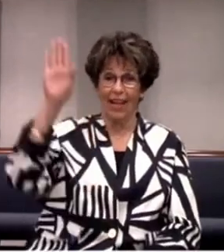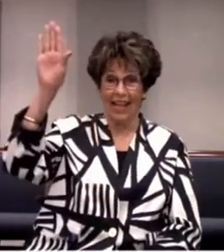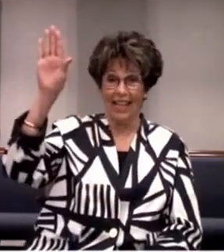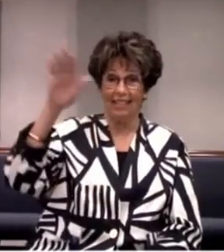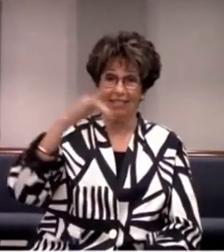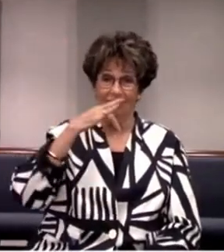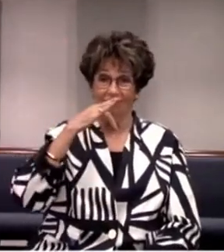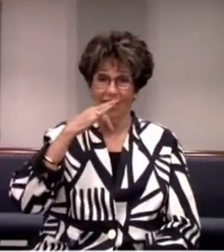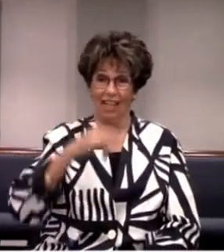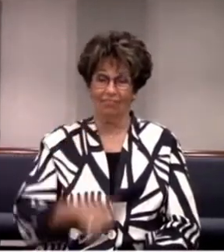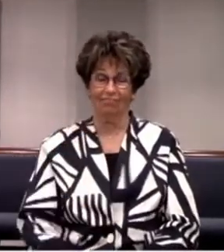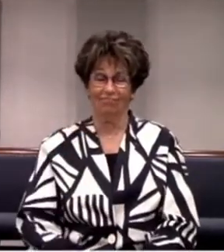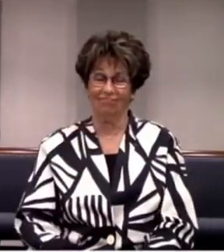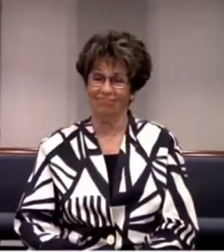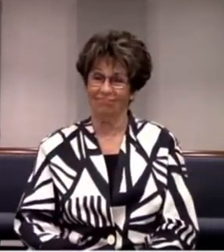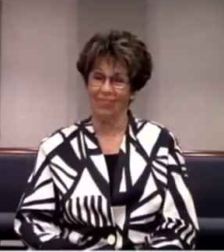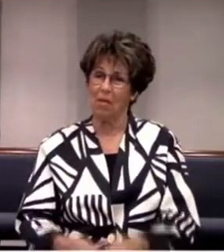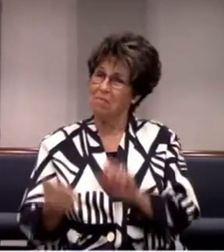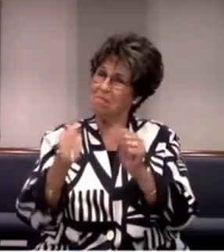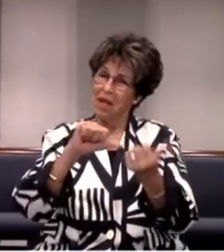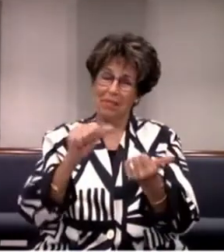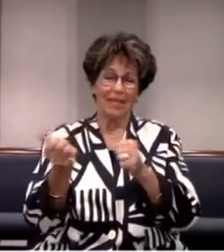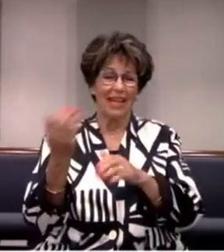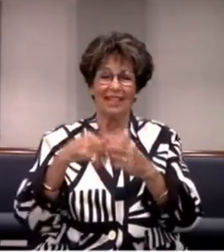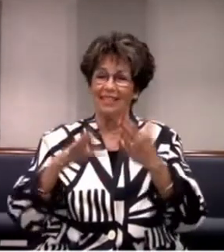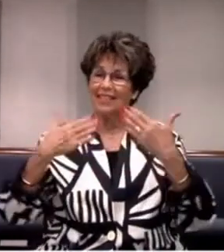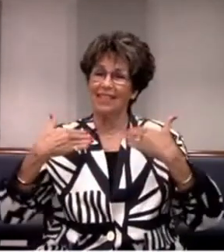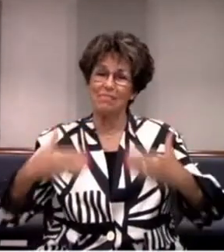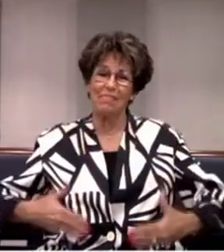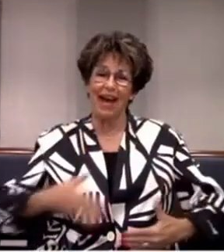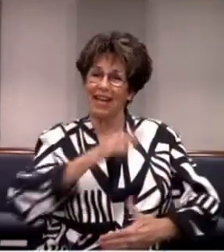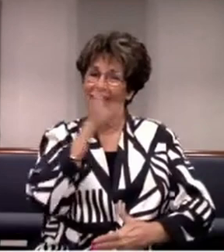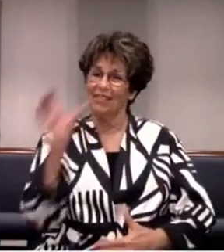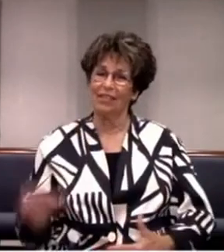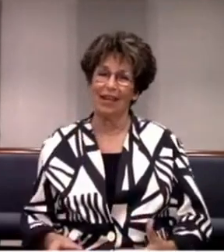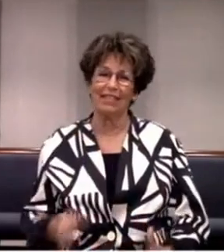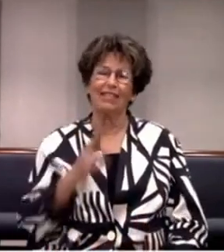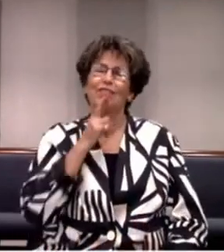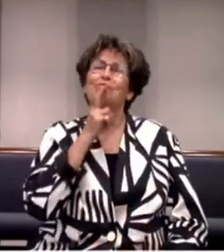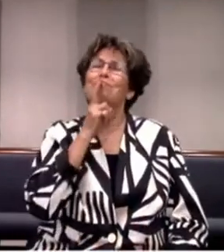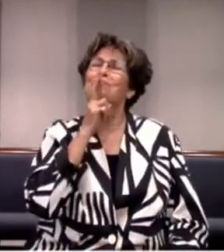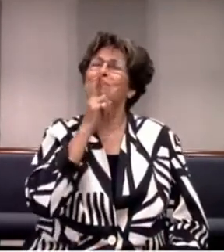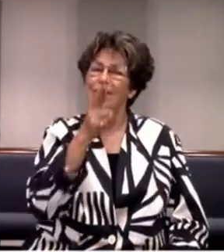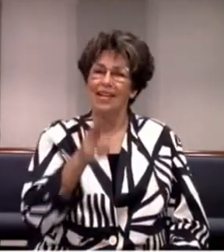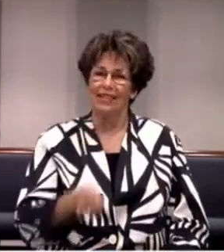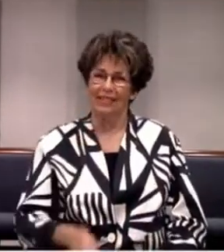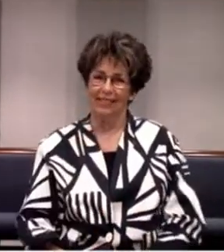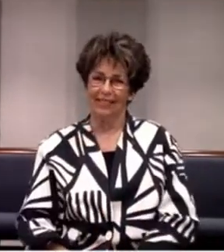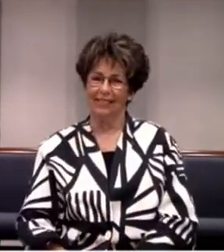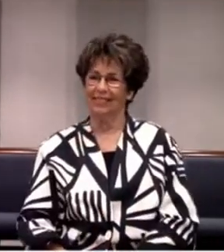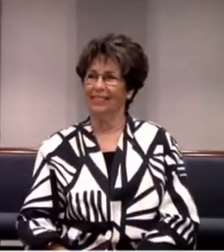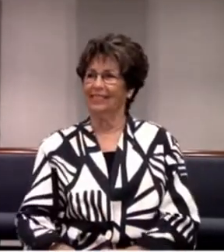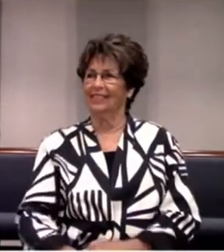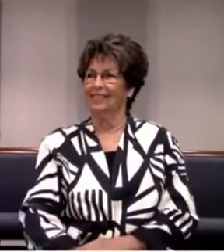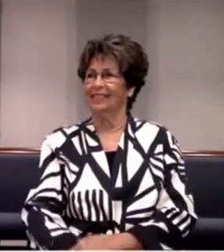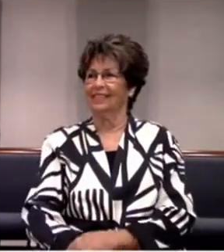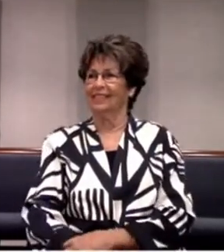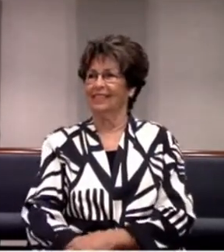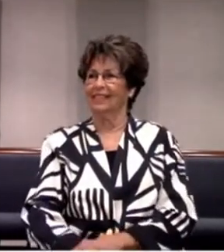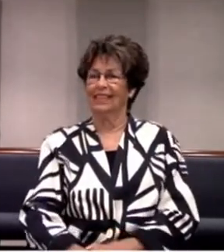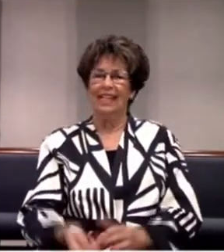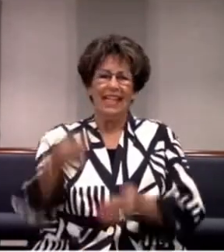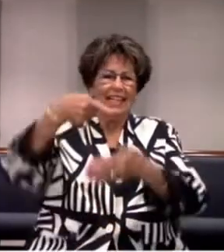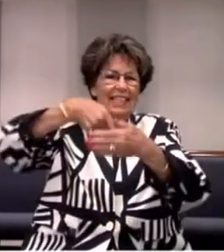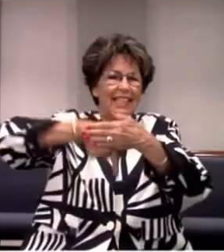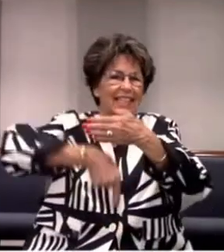He's baptized you in the body of Christ. He's real. He's intimate. He's